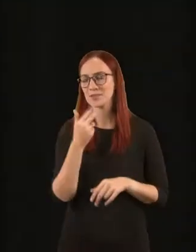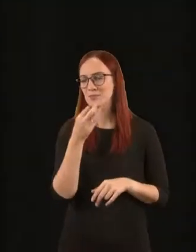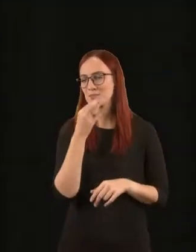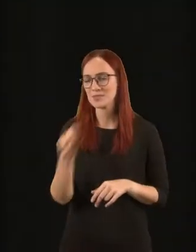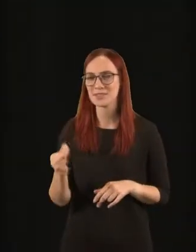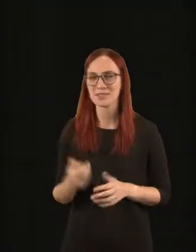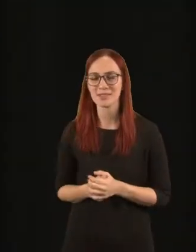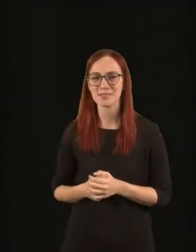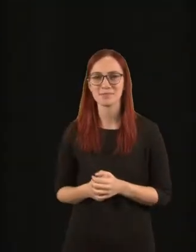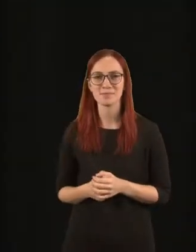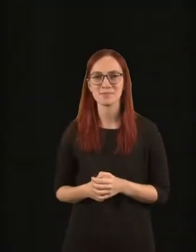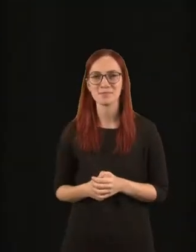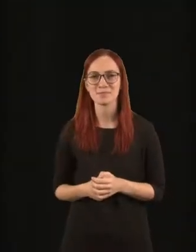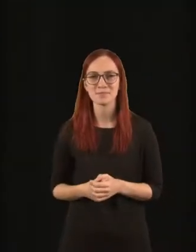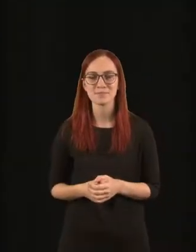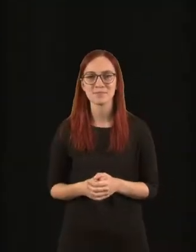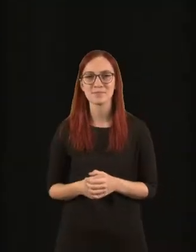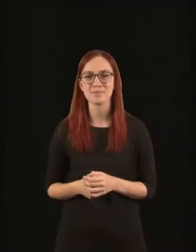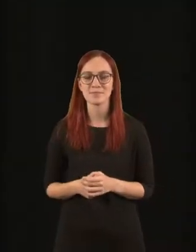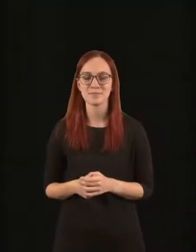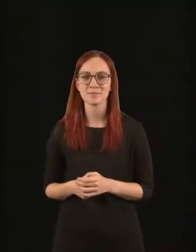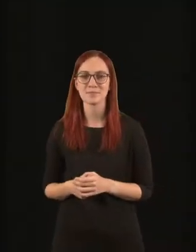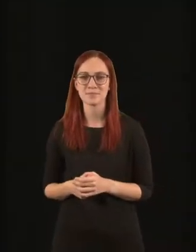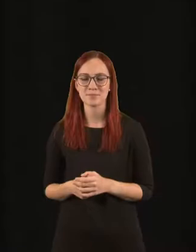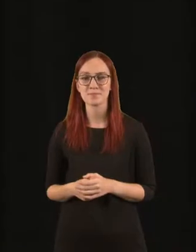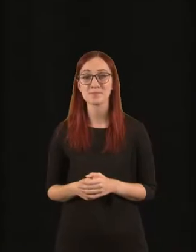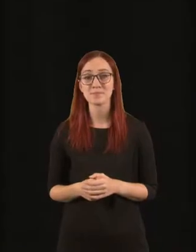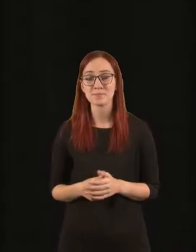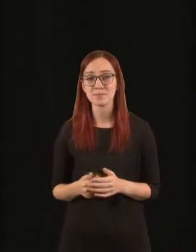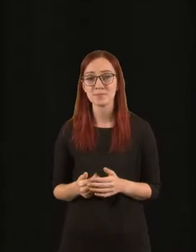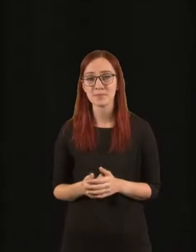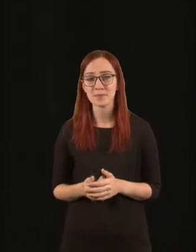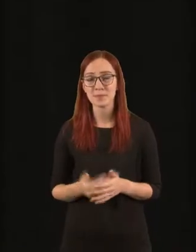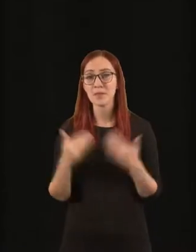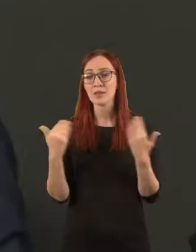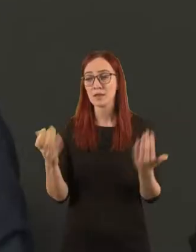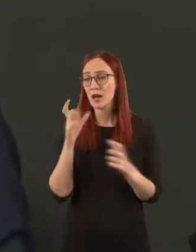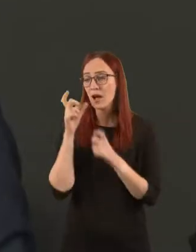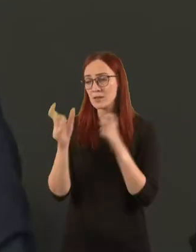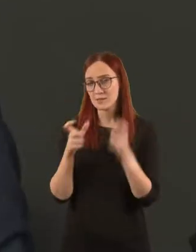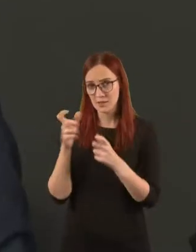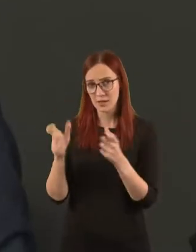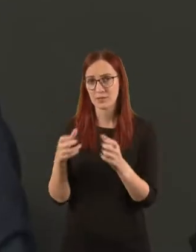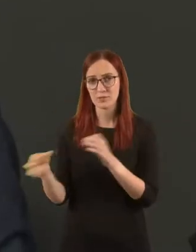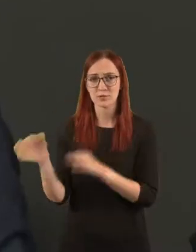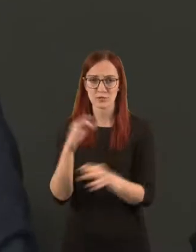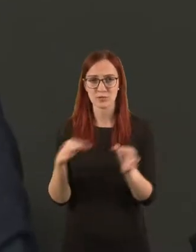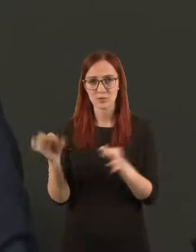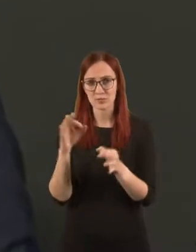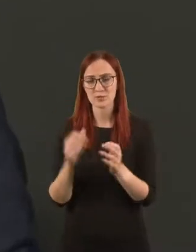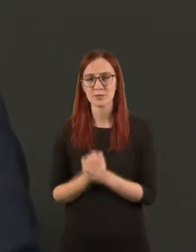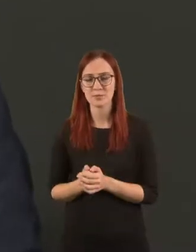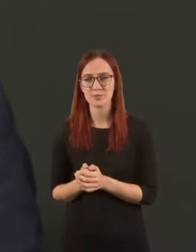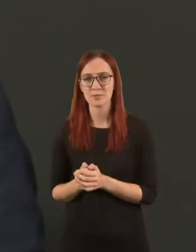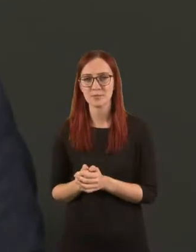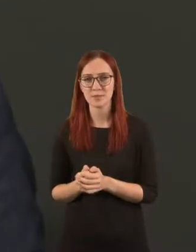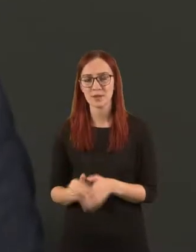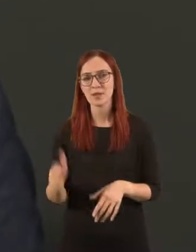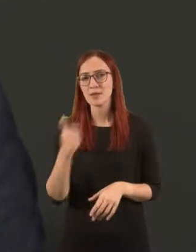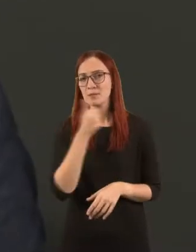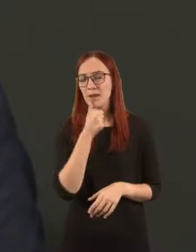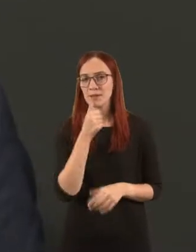of Transport. Well, I can see that the minister is very happy to hear these comments. So it's a question of